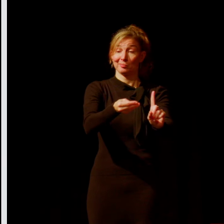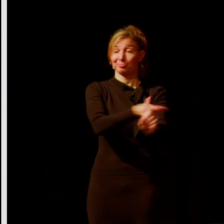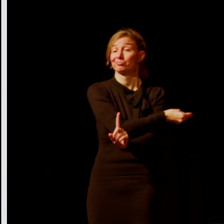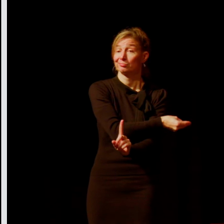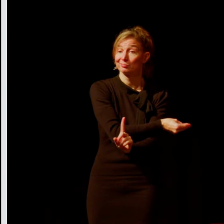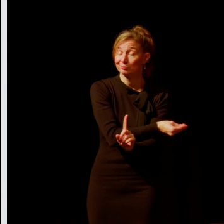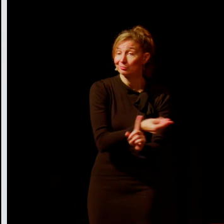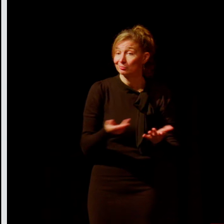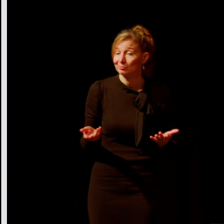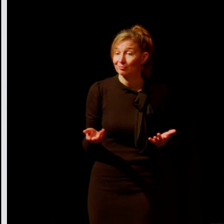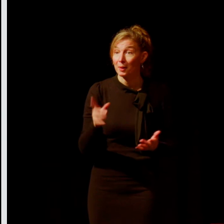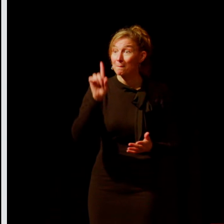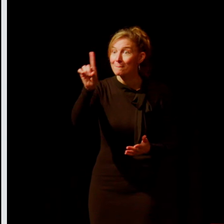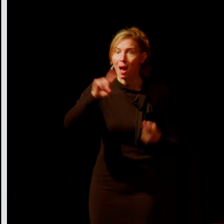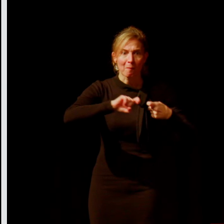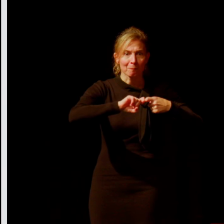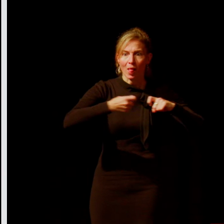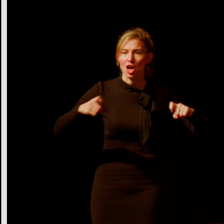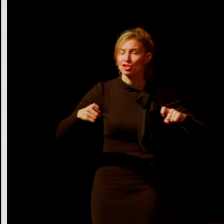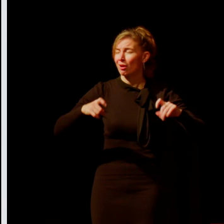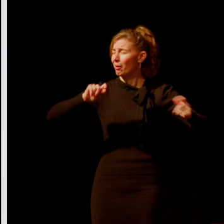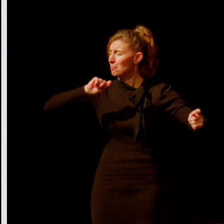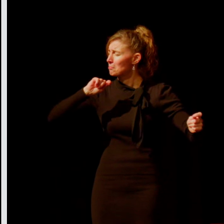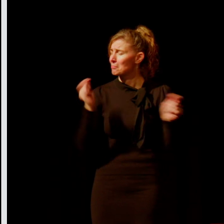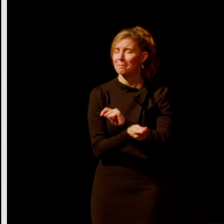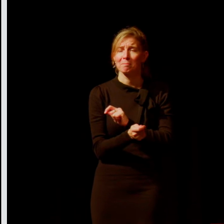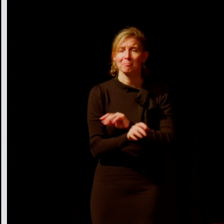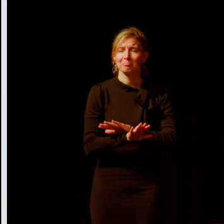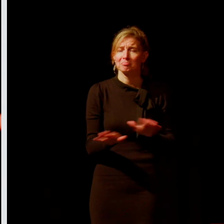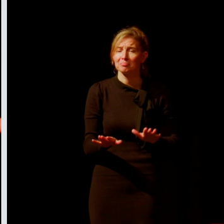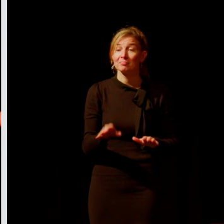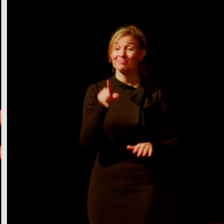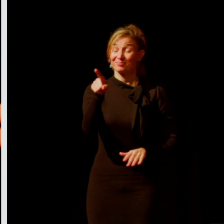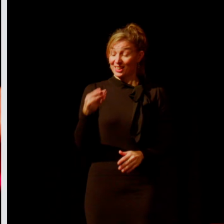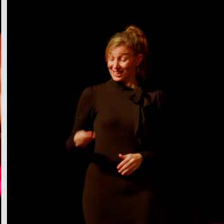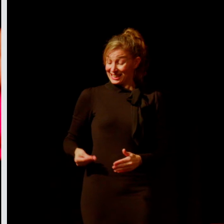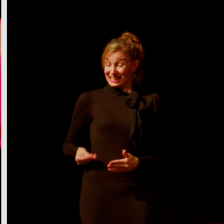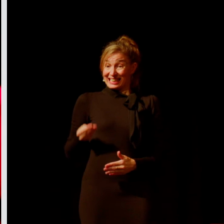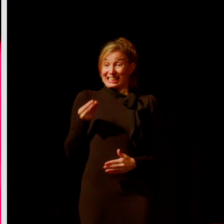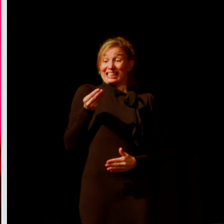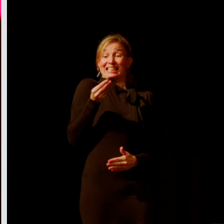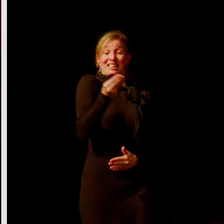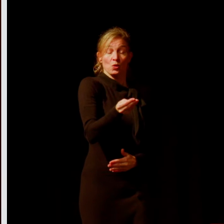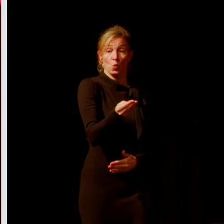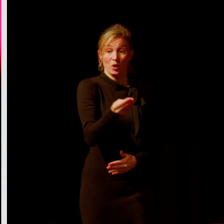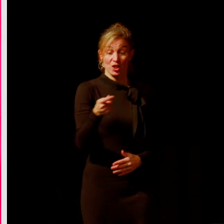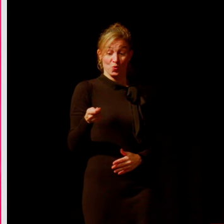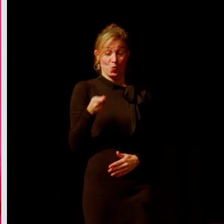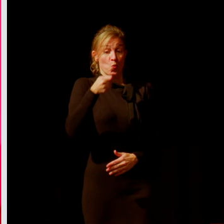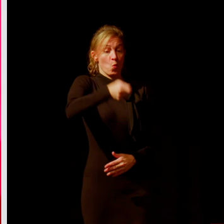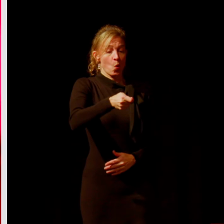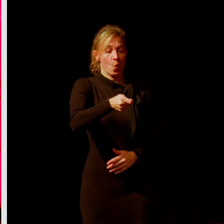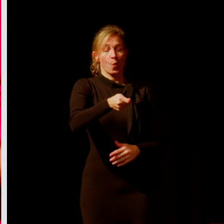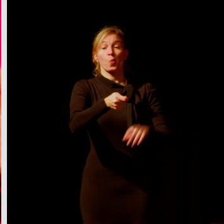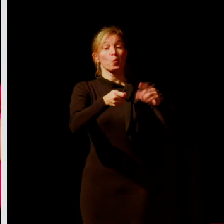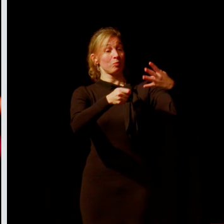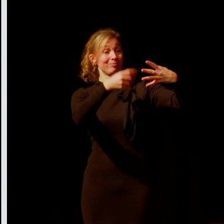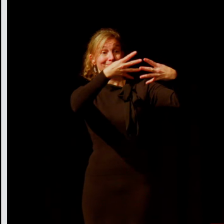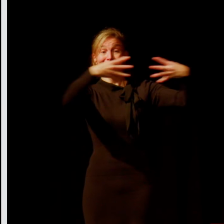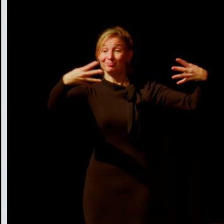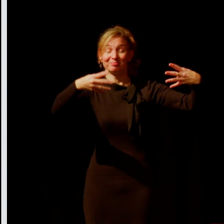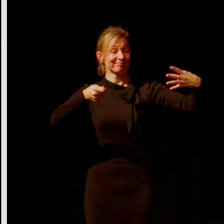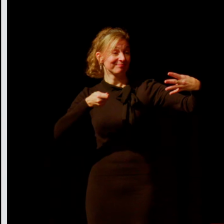But with blockchain, all that changes. Your donation in cryptocurrency is immediately logged onto the public